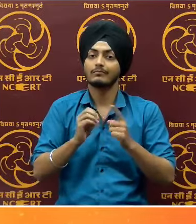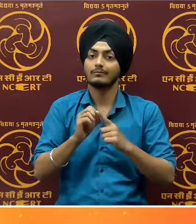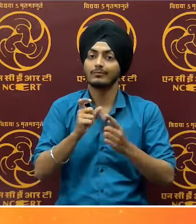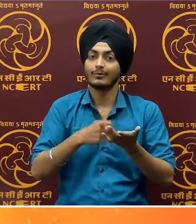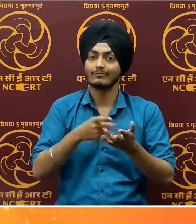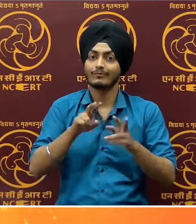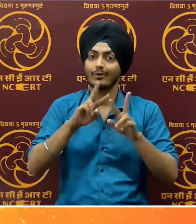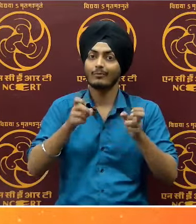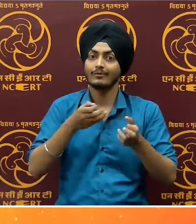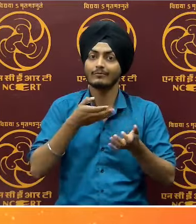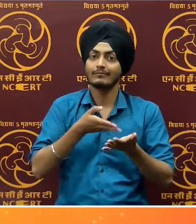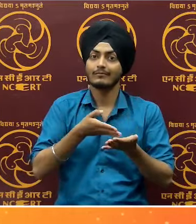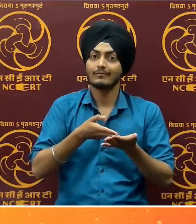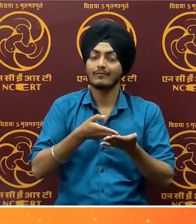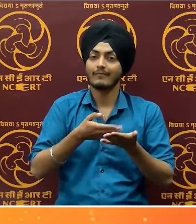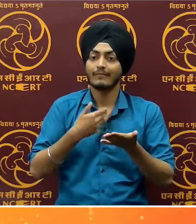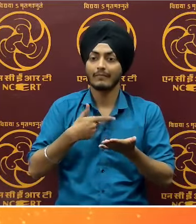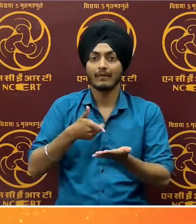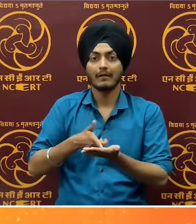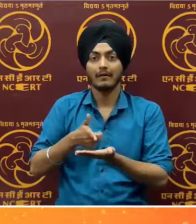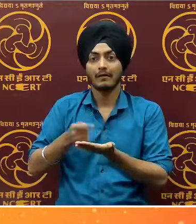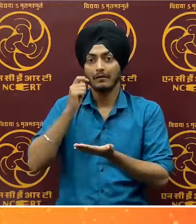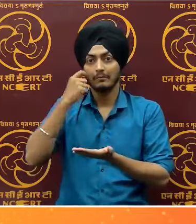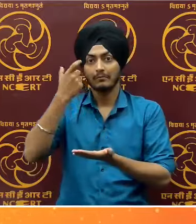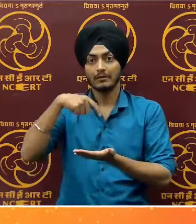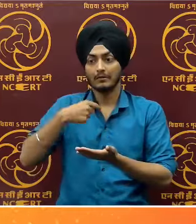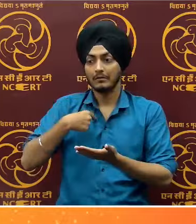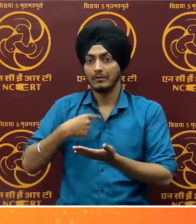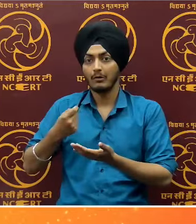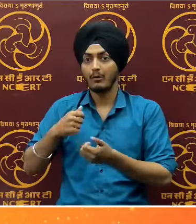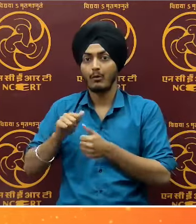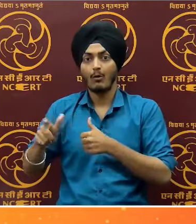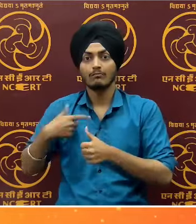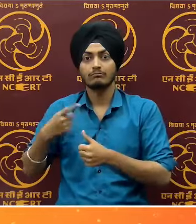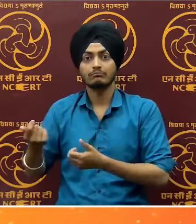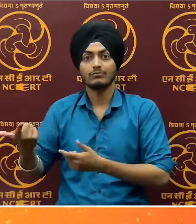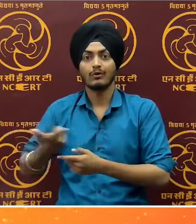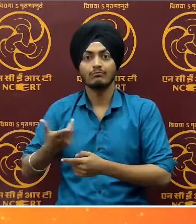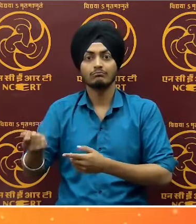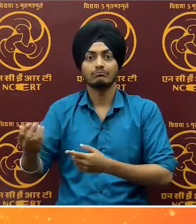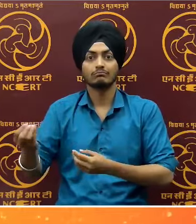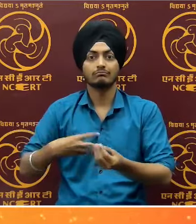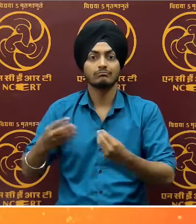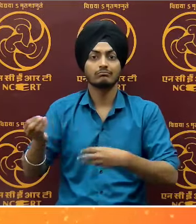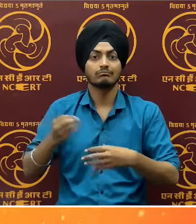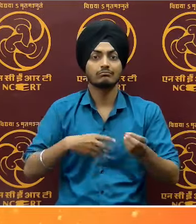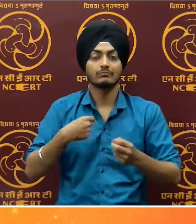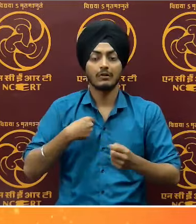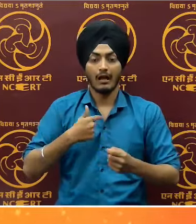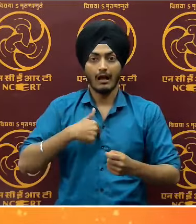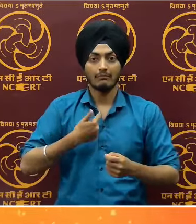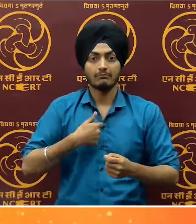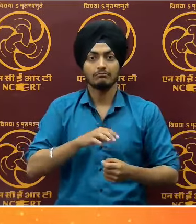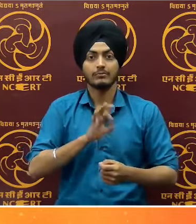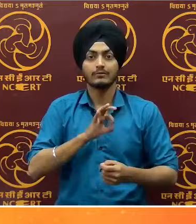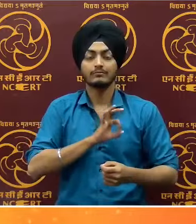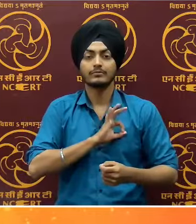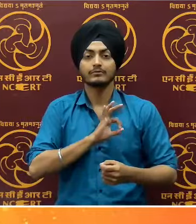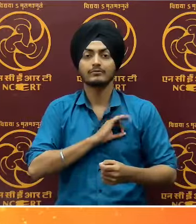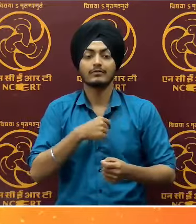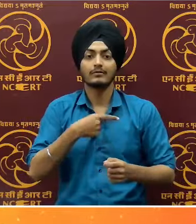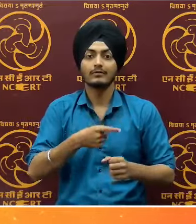organizer and he is the one who collects land, labor and capital, and finally decides what to produce, for whom to produce,